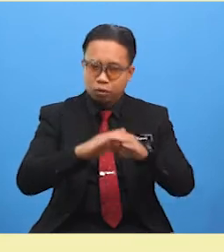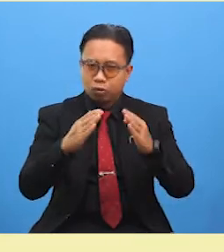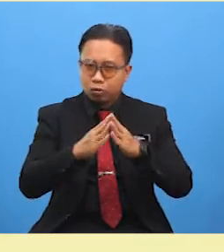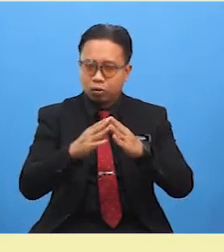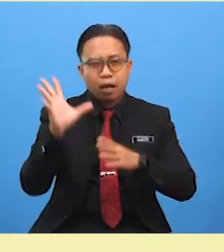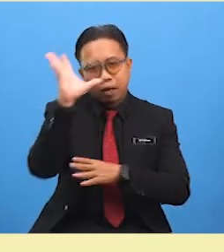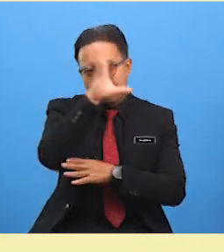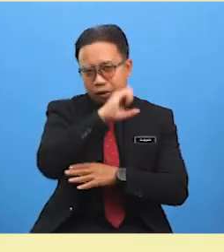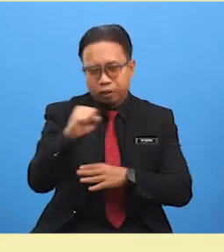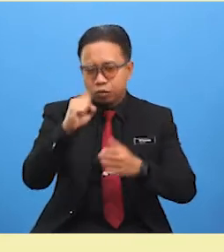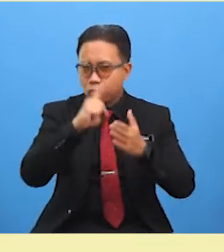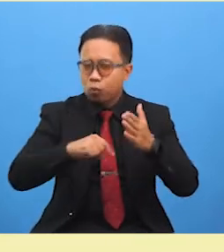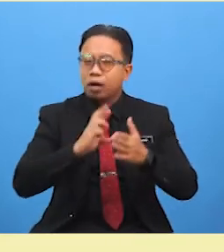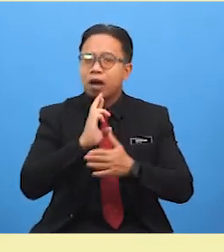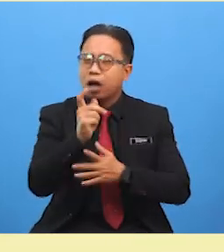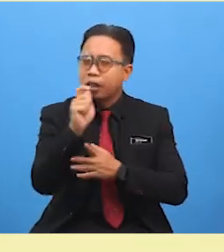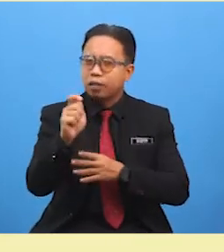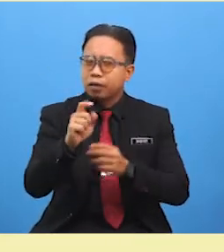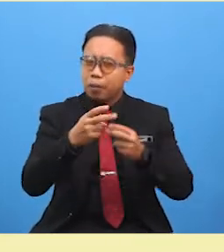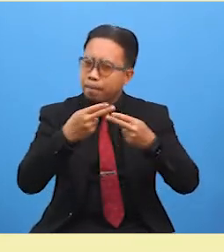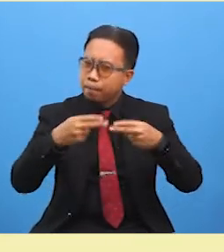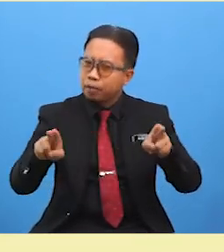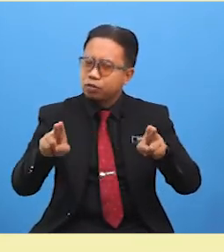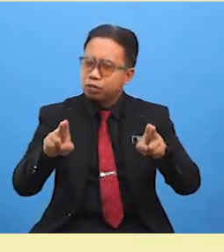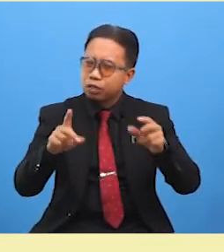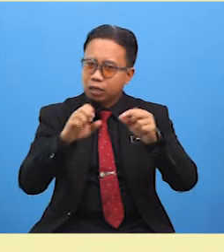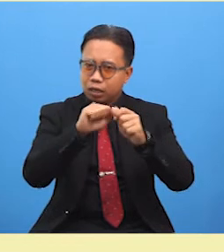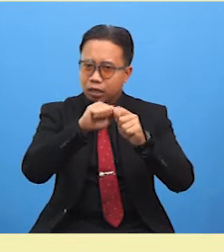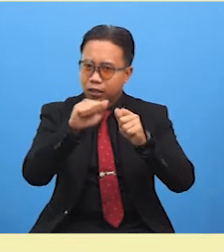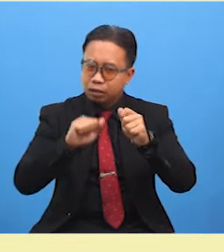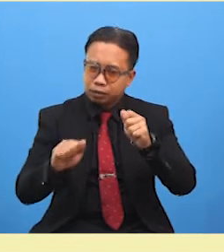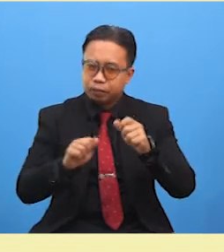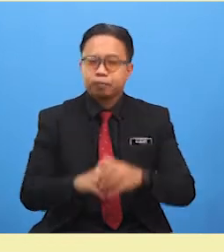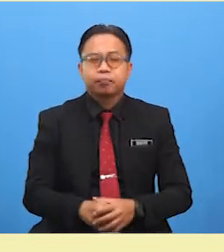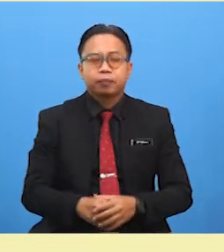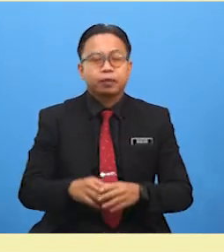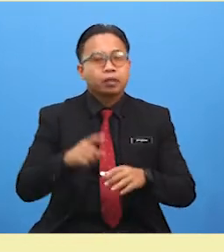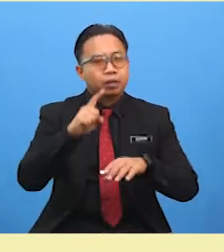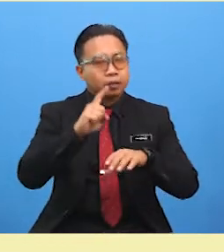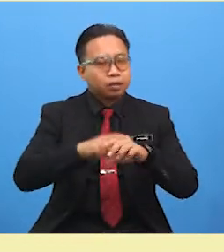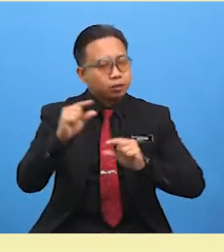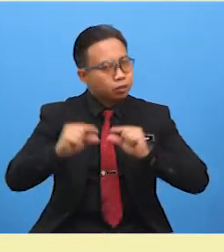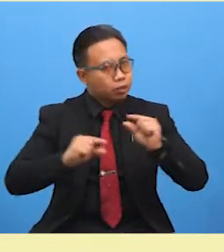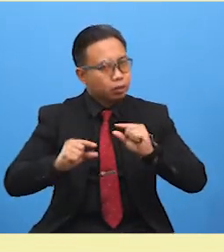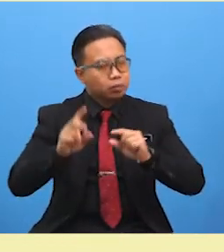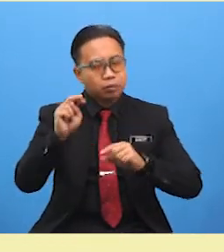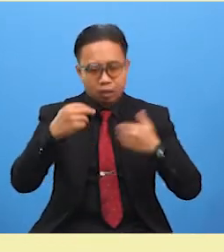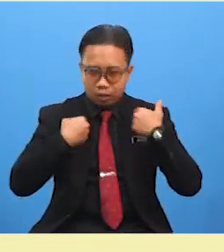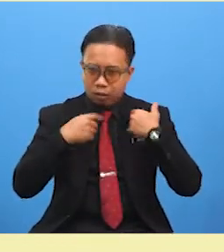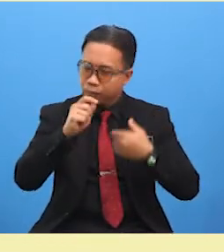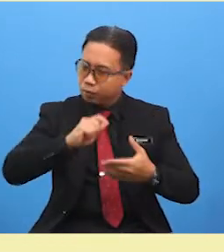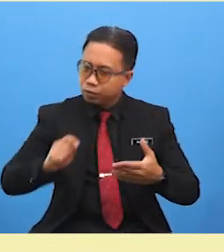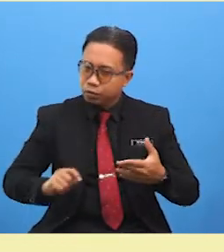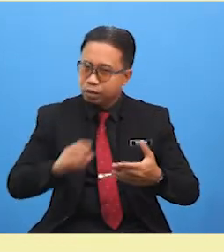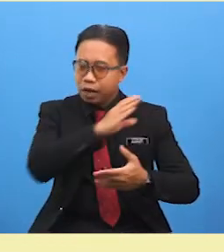to guess, what are the missing letters? How could you complete them? For this game, you might need a pencil or a pen